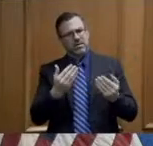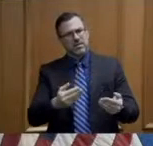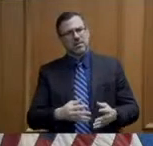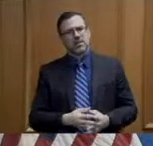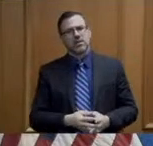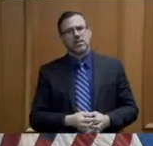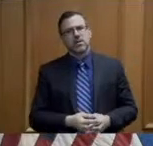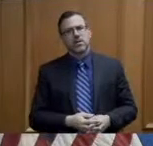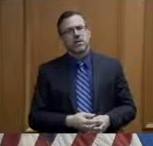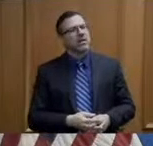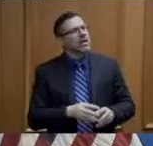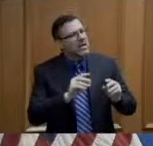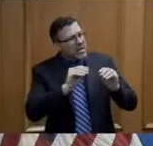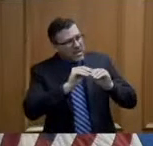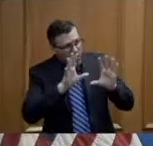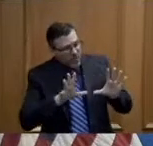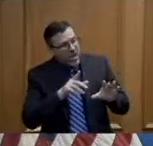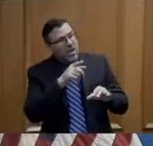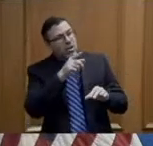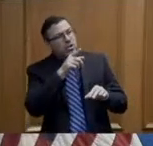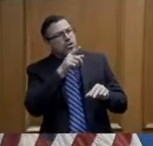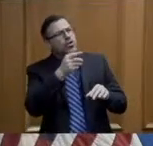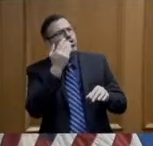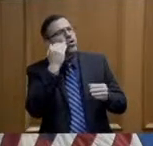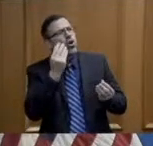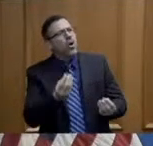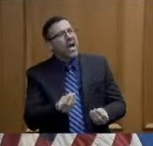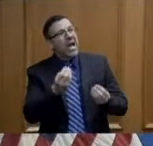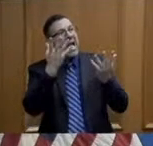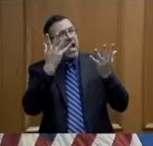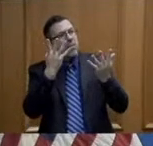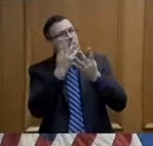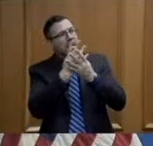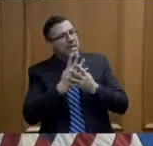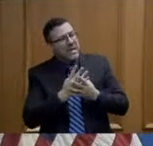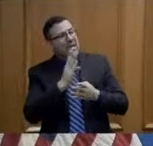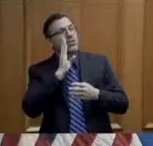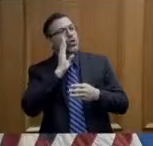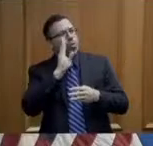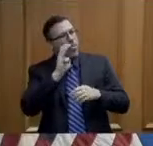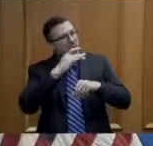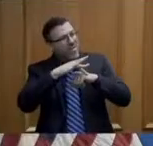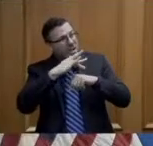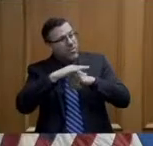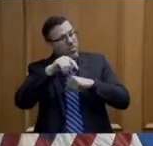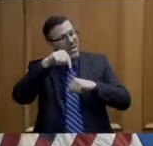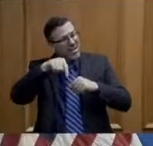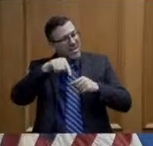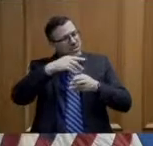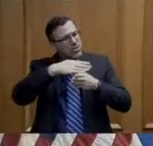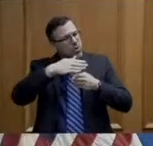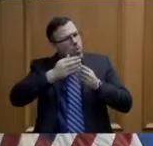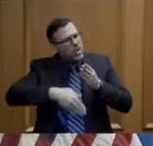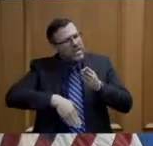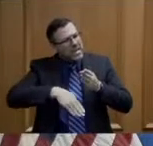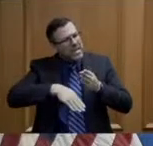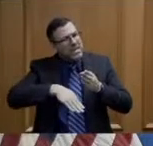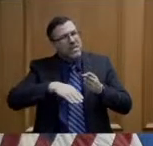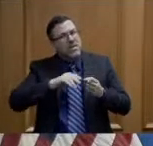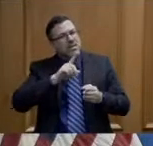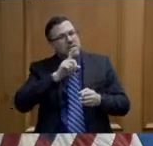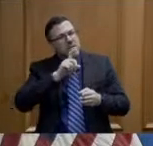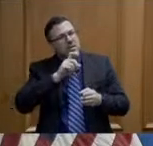And can you just clarify, do you have a number of how many tests are going to be available like this weekend, just as a